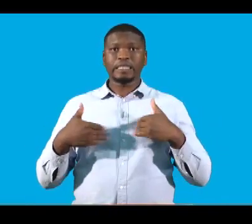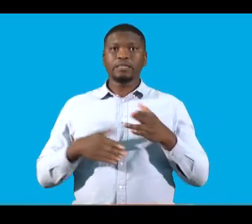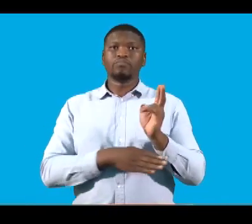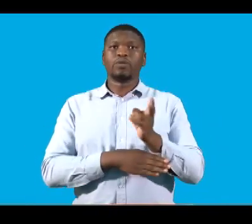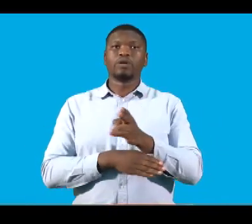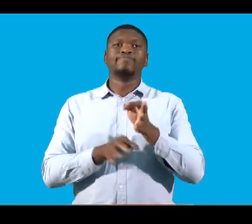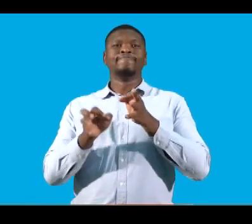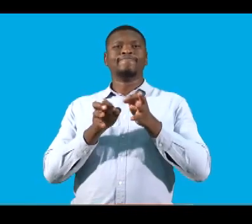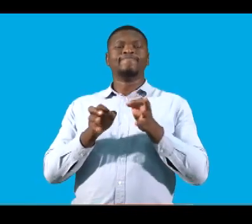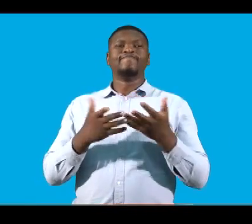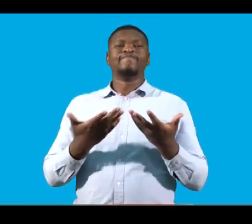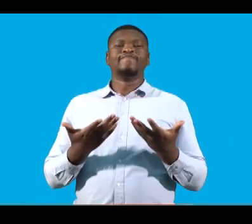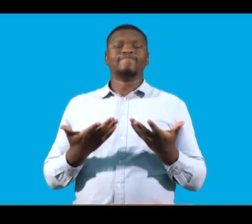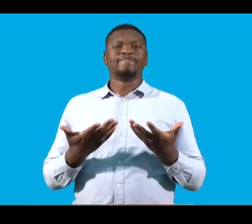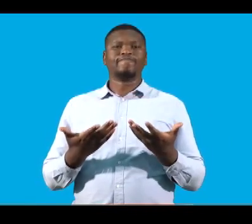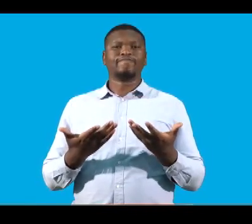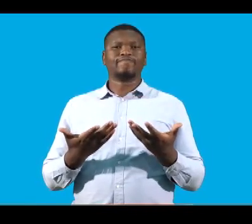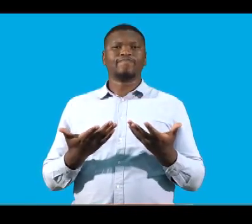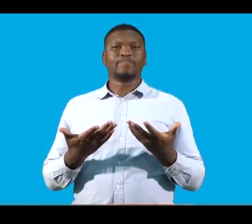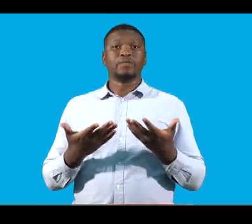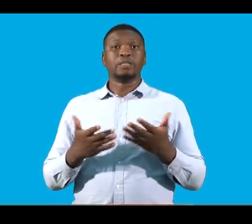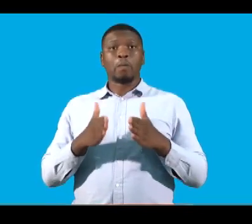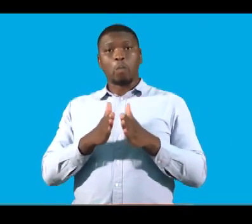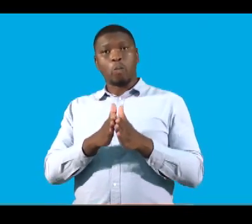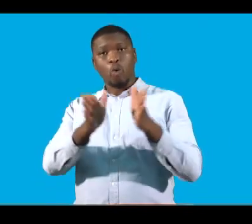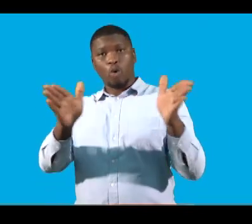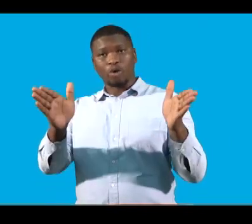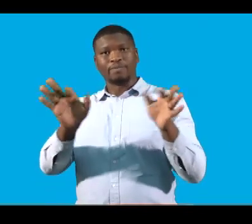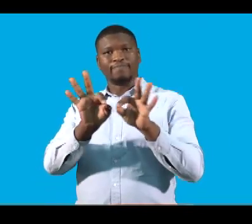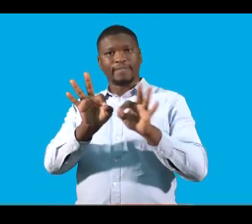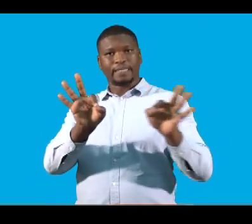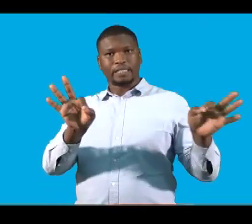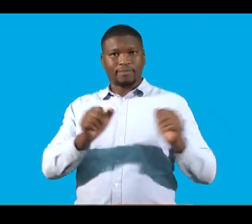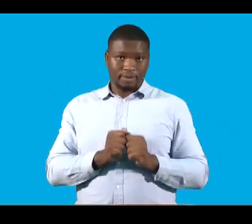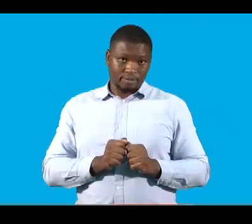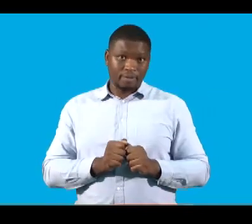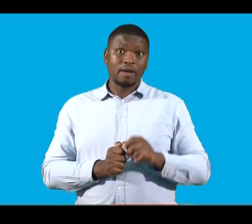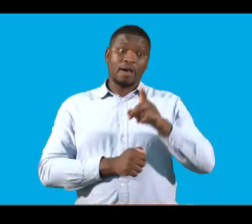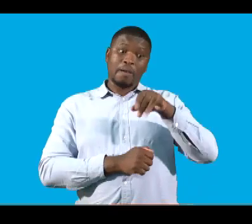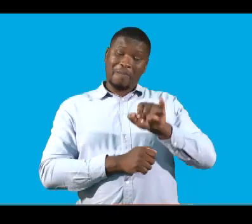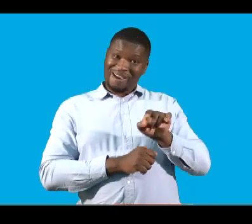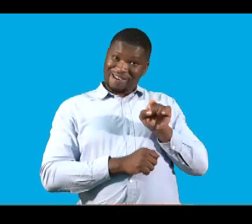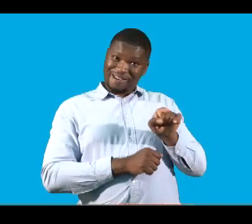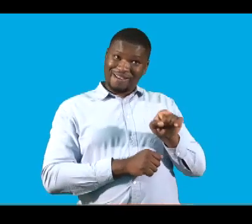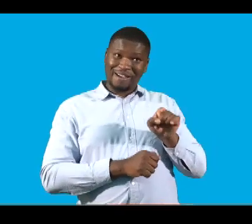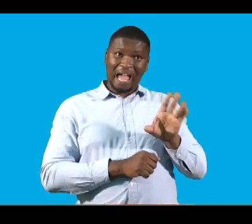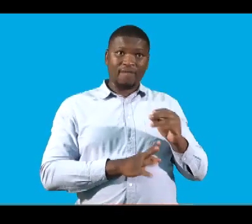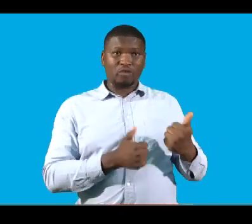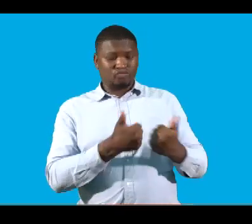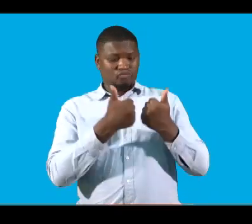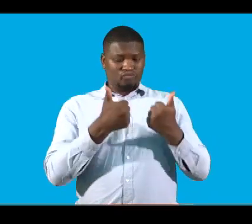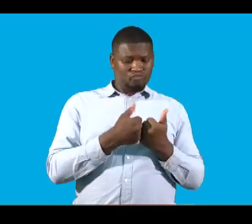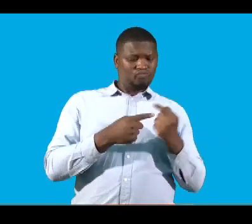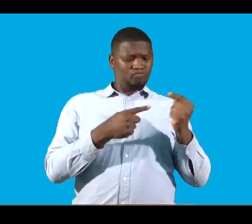firstly, we start once again with the broad statement. Pi endures real strife